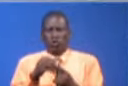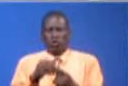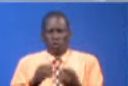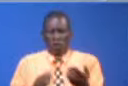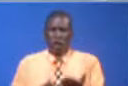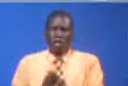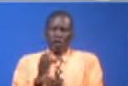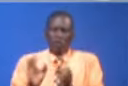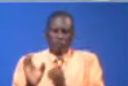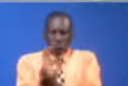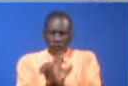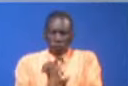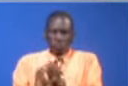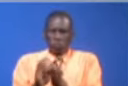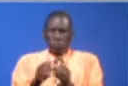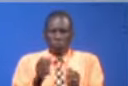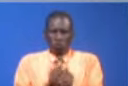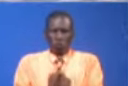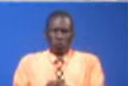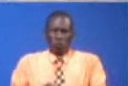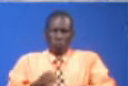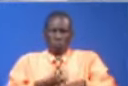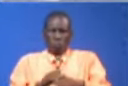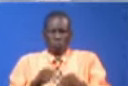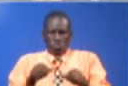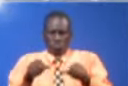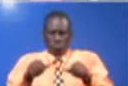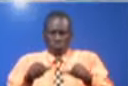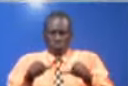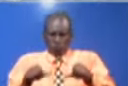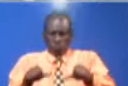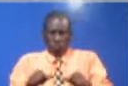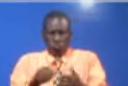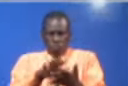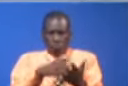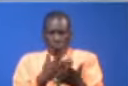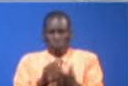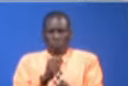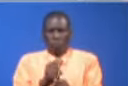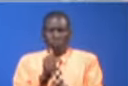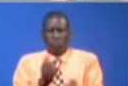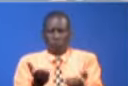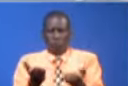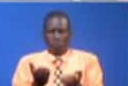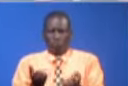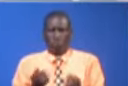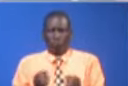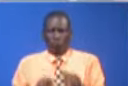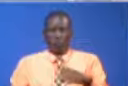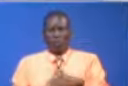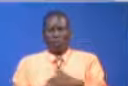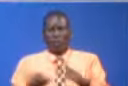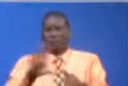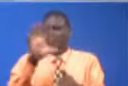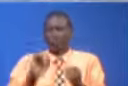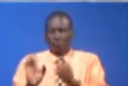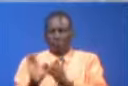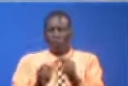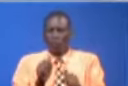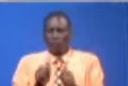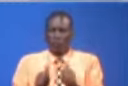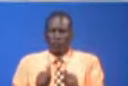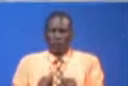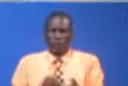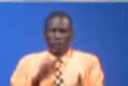to countries with stable fiscal frameworks that barely need the support, as African countries whose exposures are